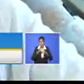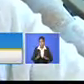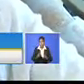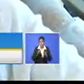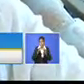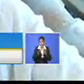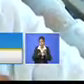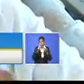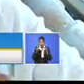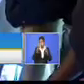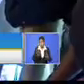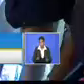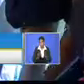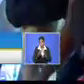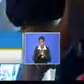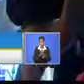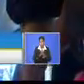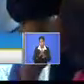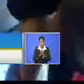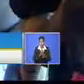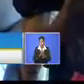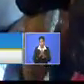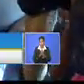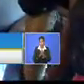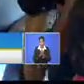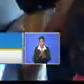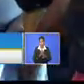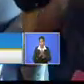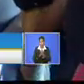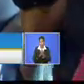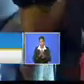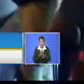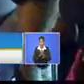with everybody. Crystal Darling, CNS Network News.